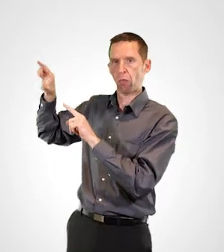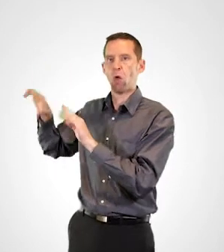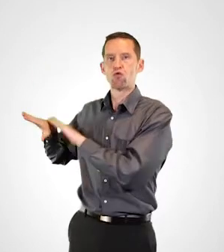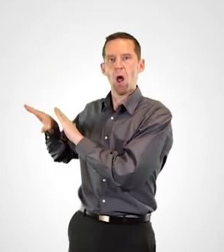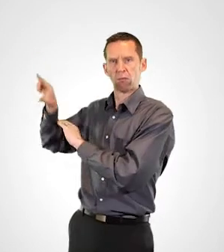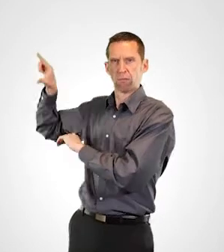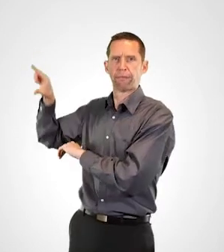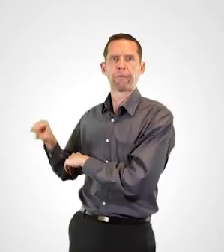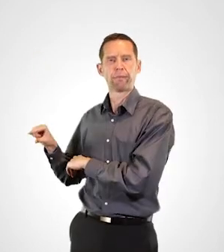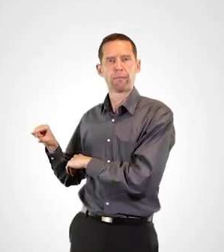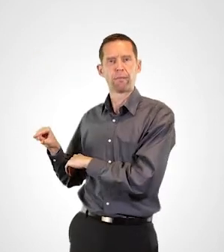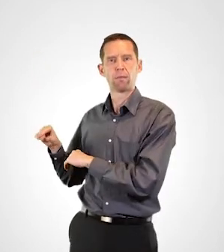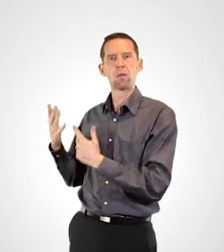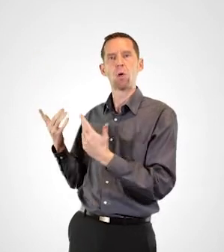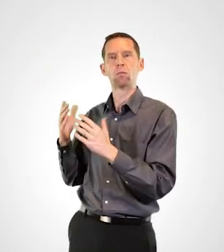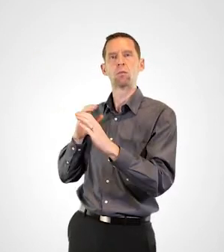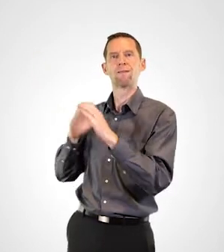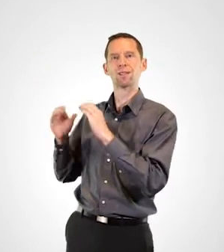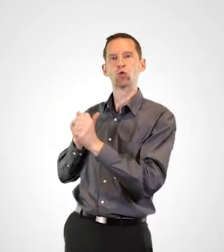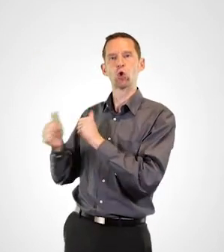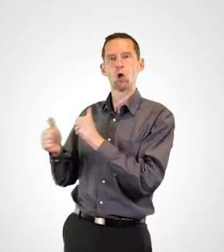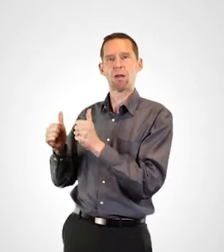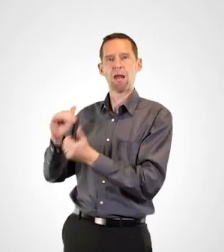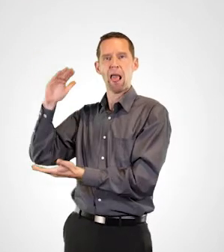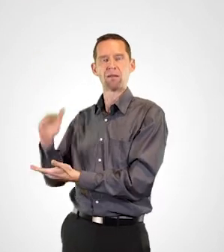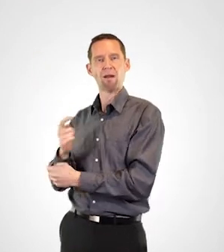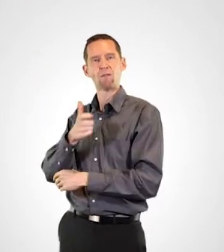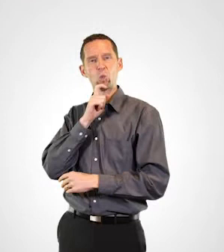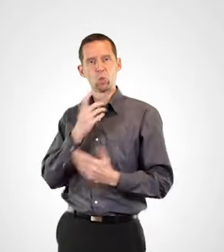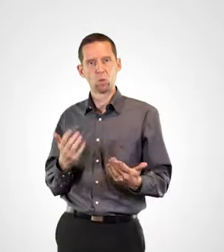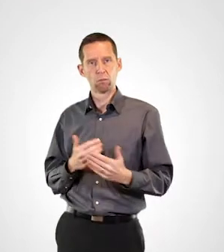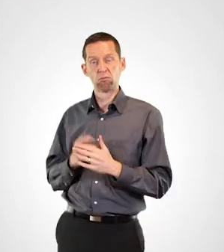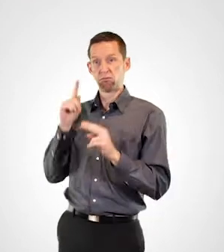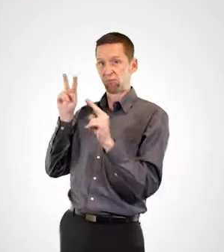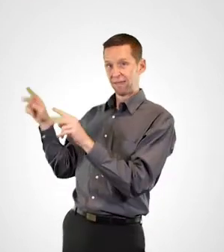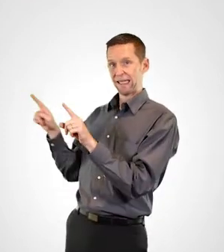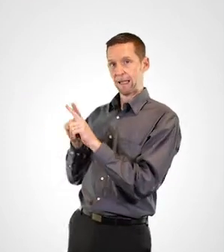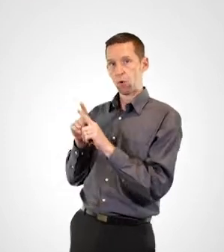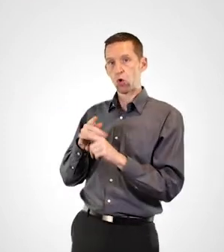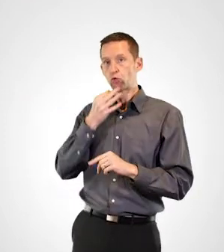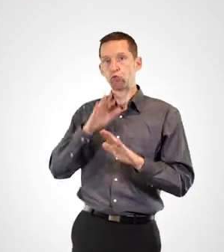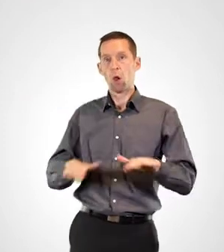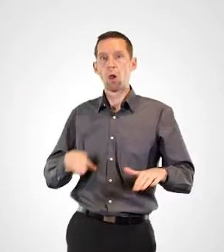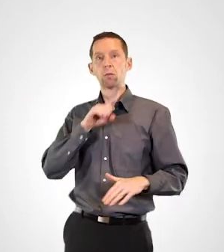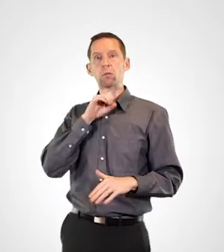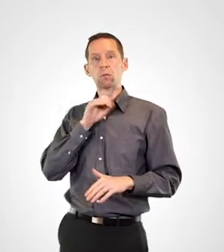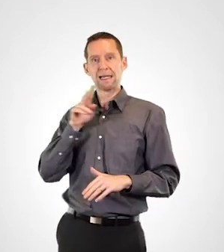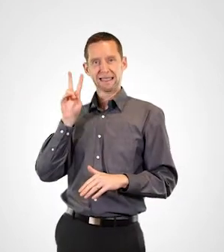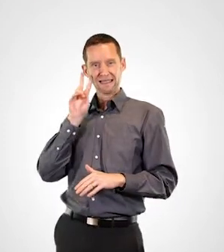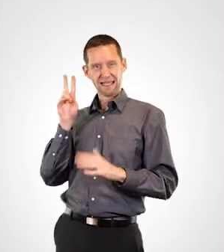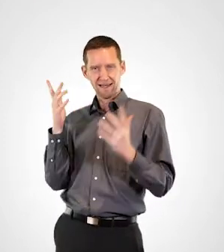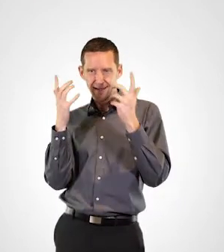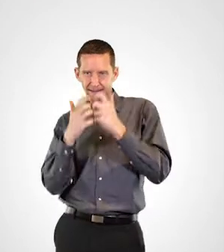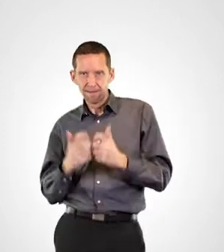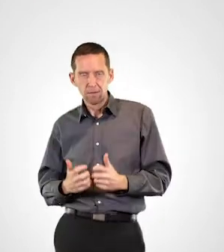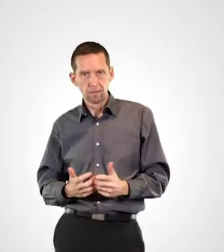holes on your right. So not so much happening in terms of conversational turns. Exact same thing, exact same pattern, child vocalization. So you see this kind of all kind of